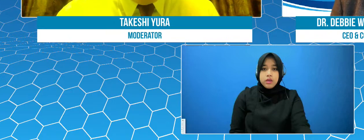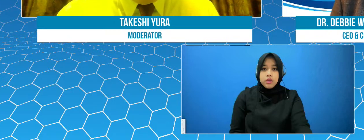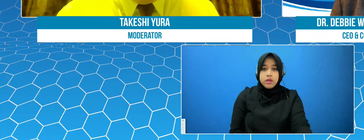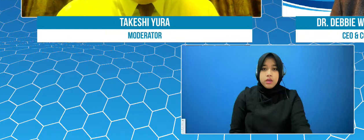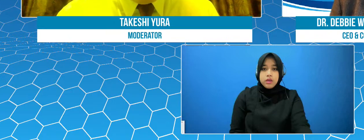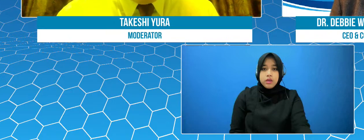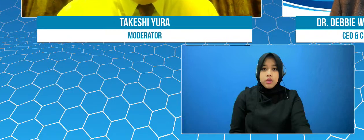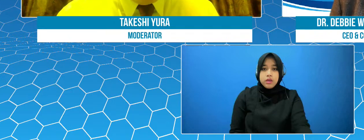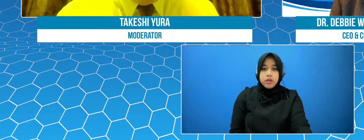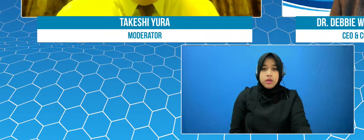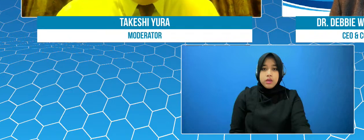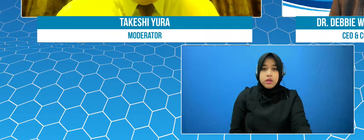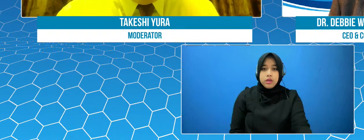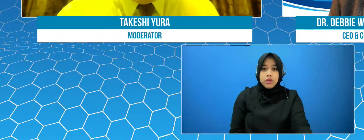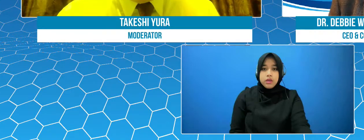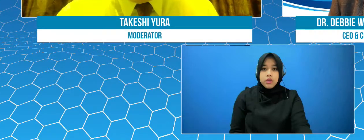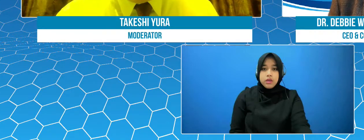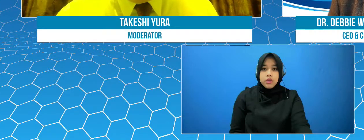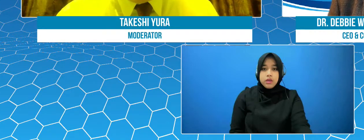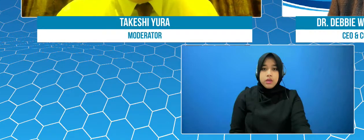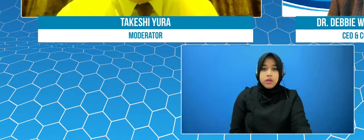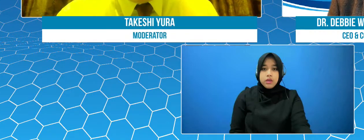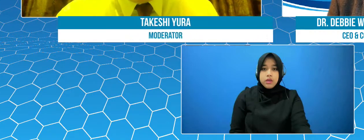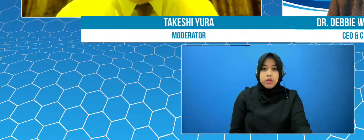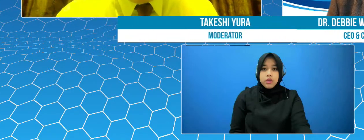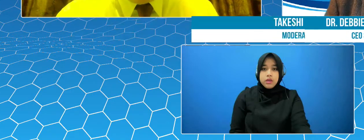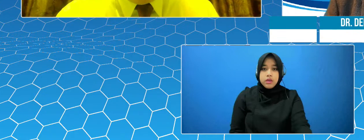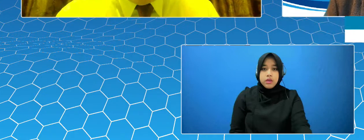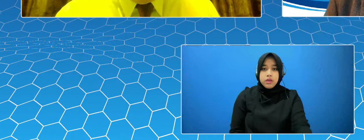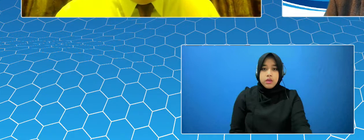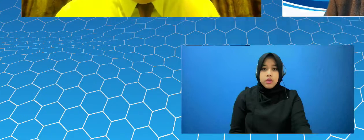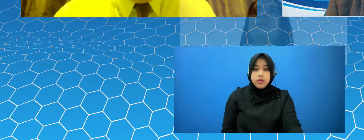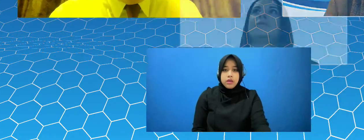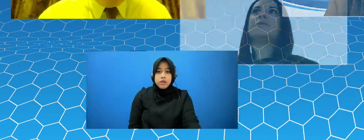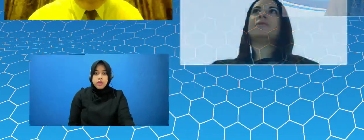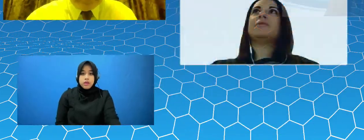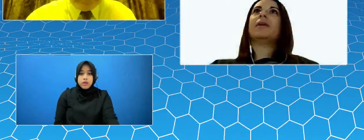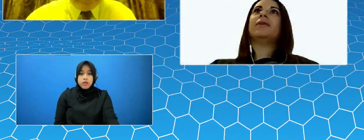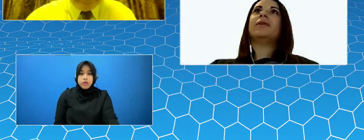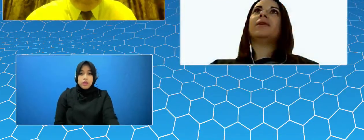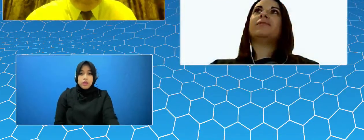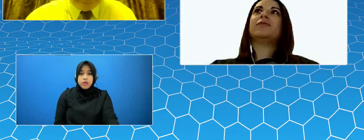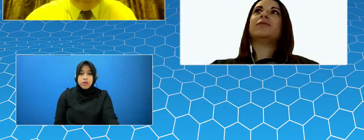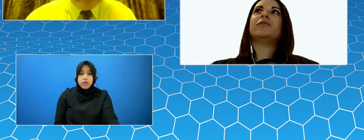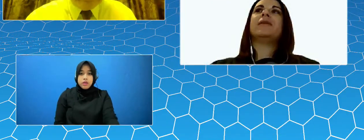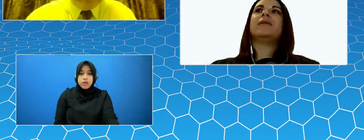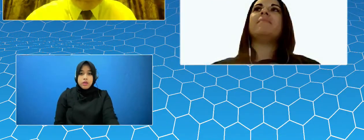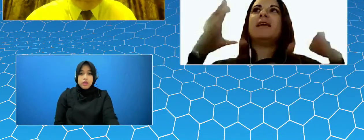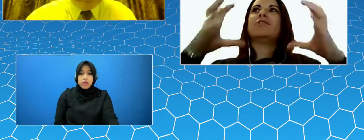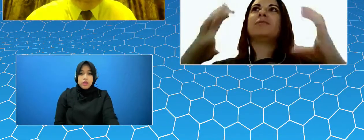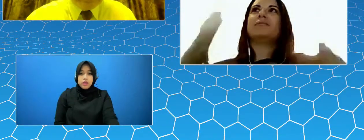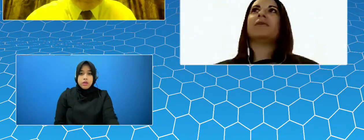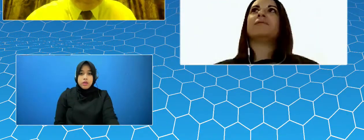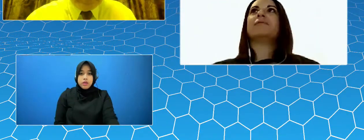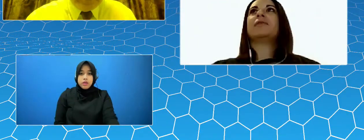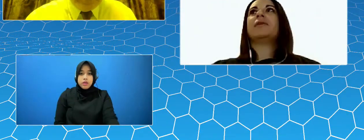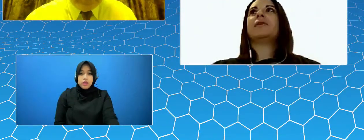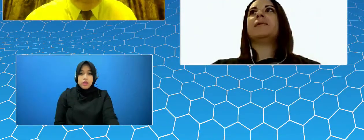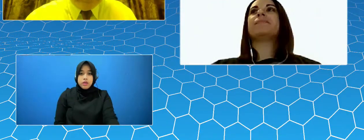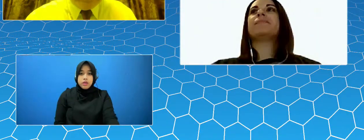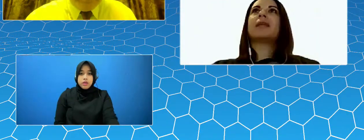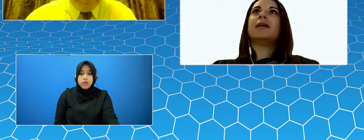Yeah, I don't have anything to add. Actually, I'm just aware of the same things. Teams working on for image of